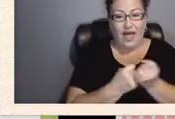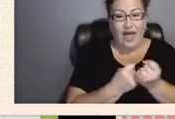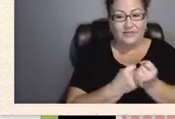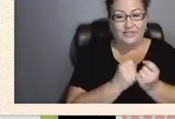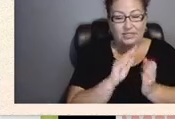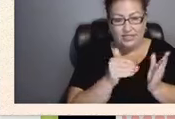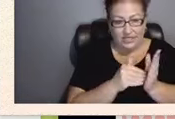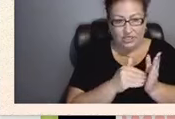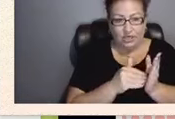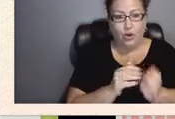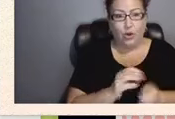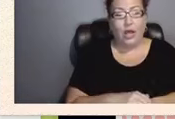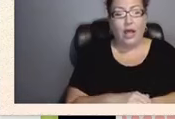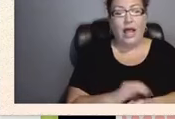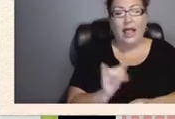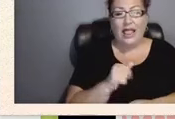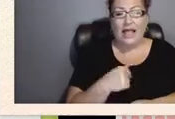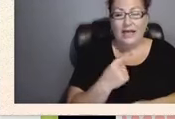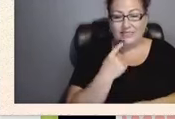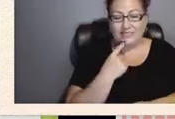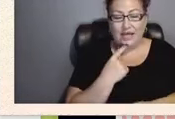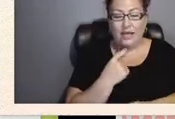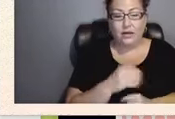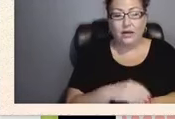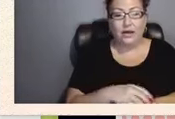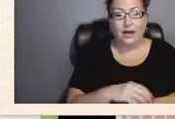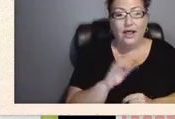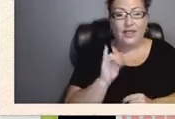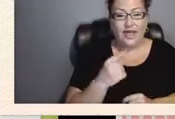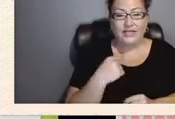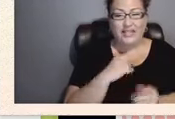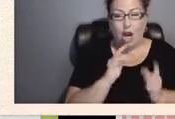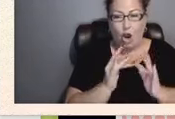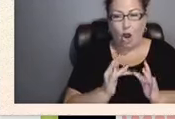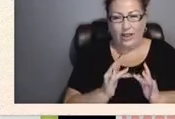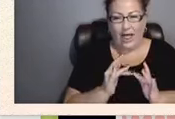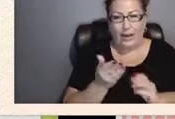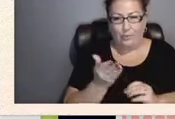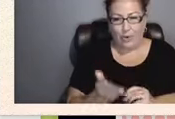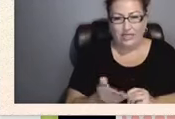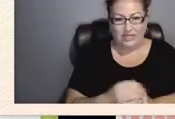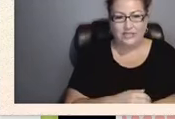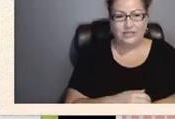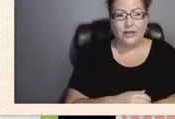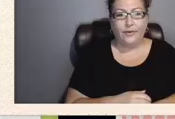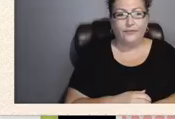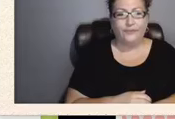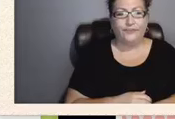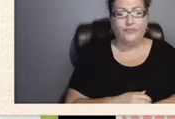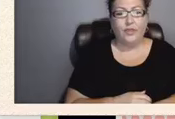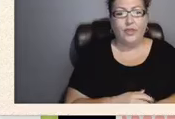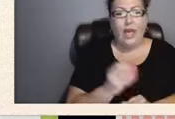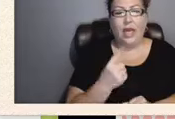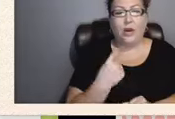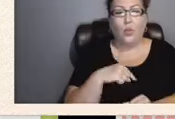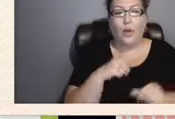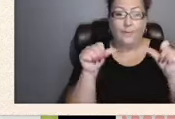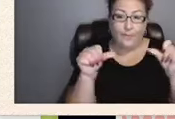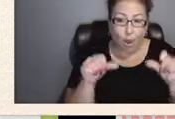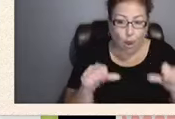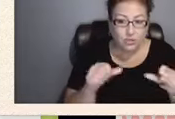Central. As I said, it's our online presence, and we post a lot